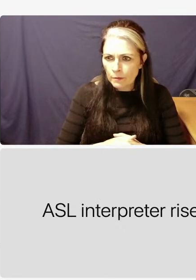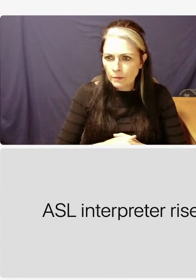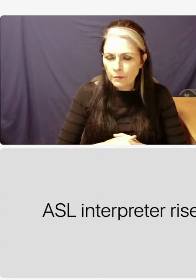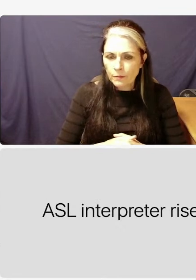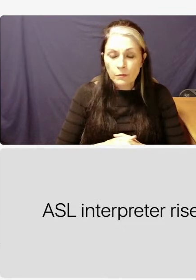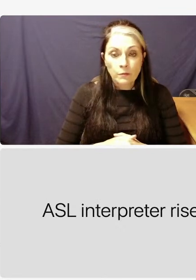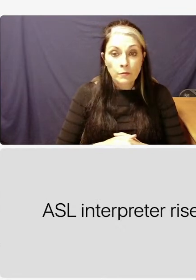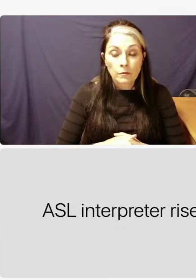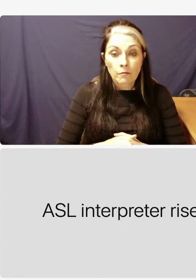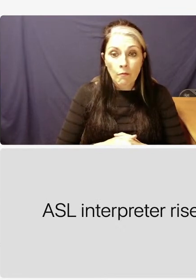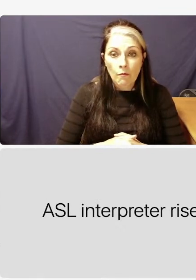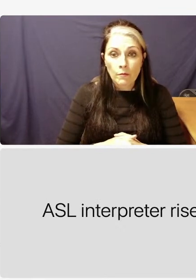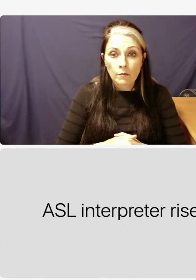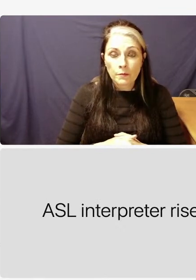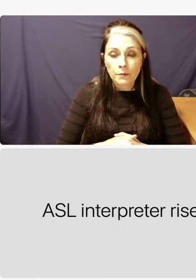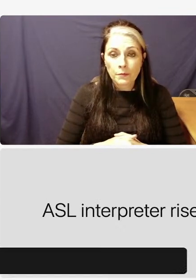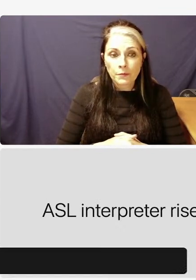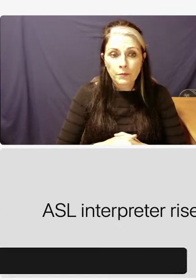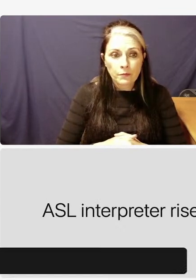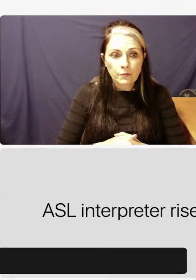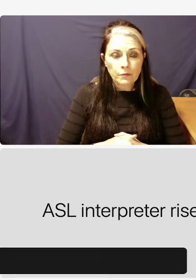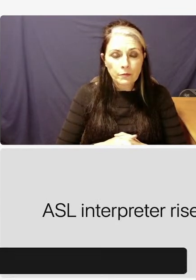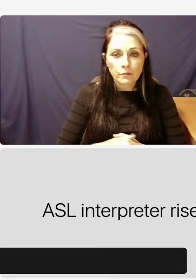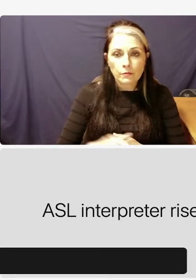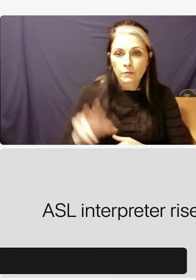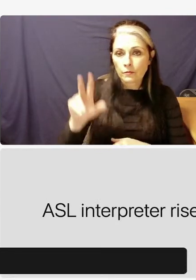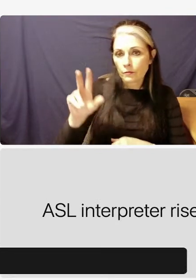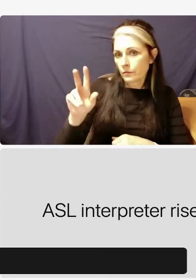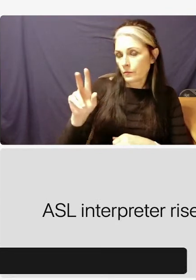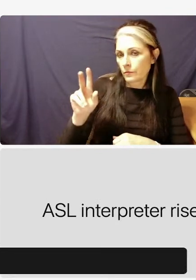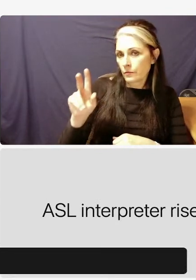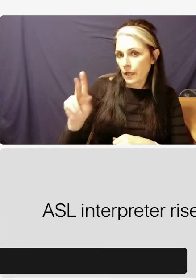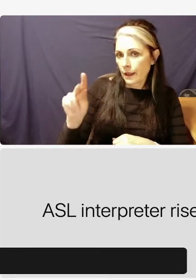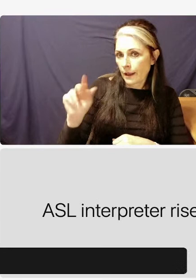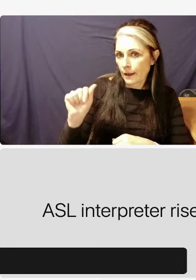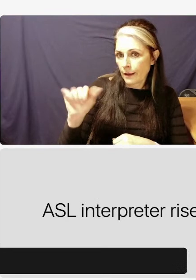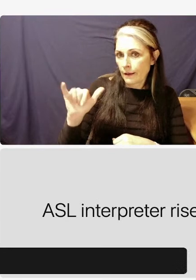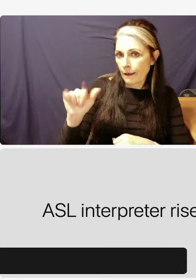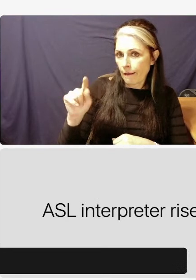um i have a caden town i apologize